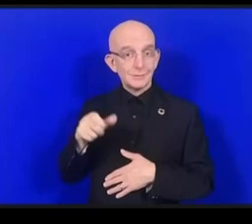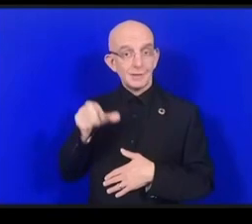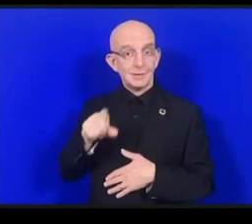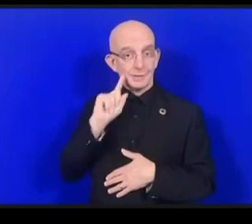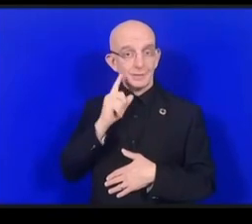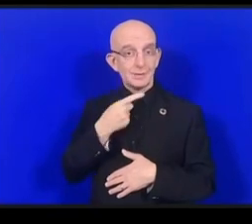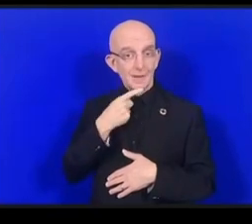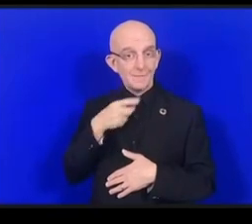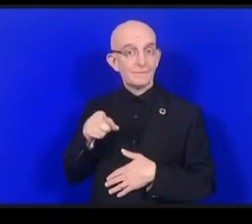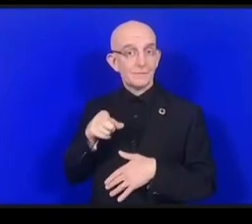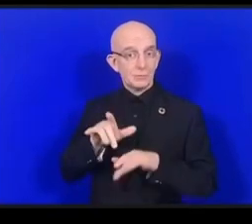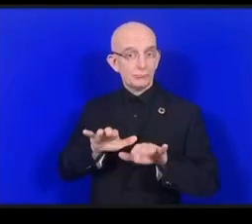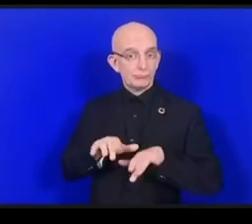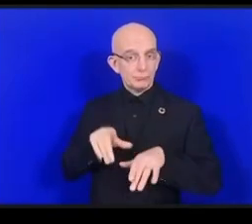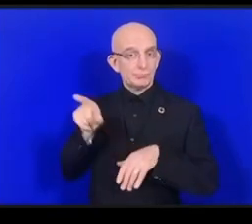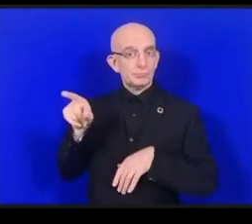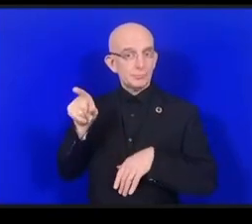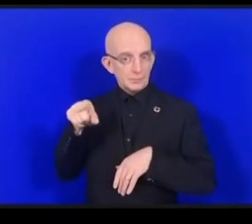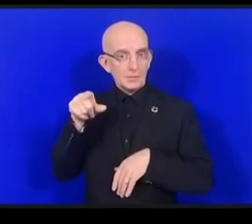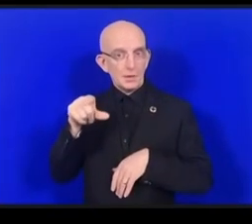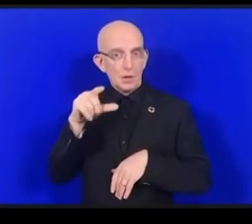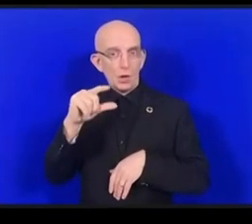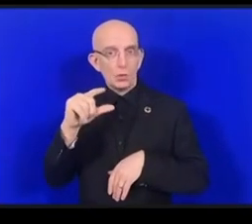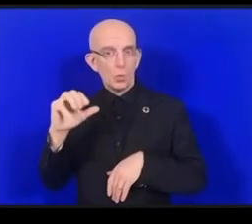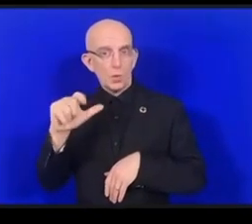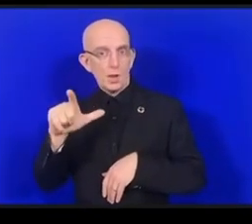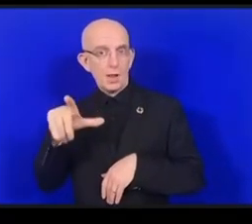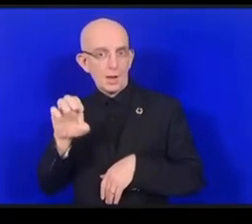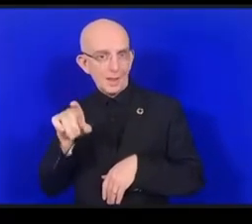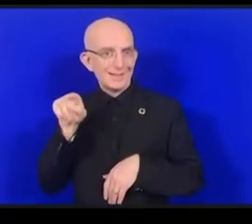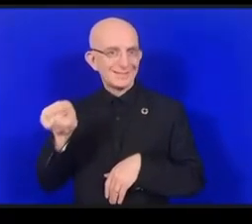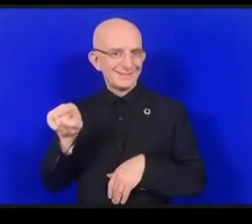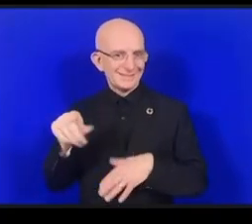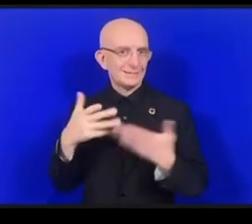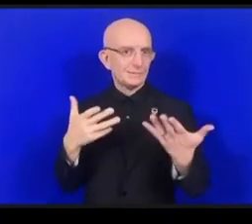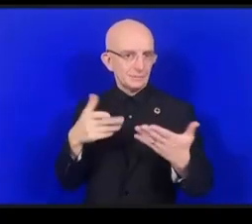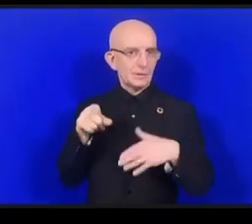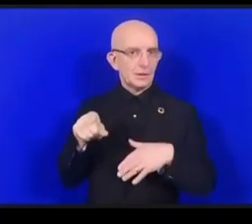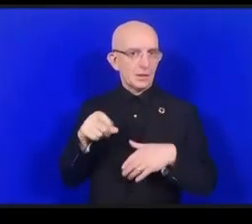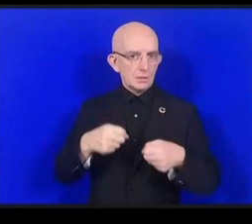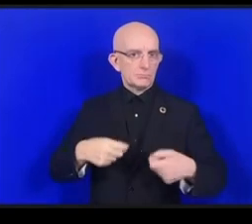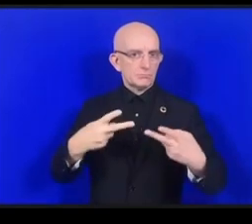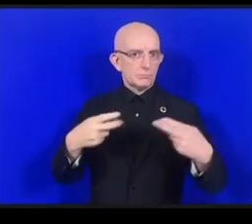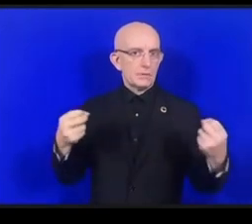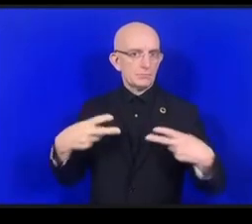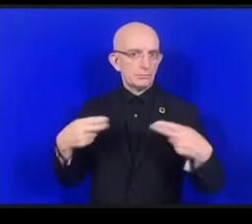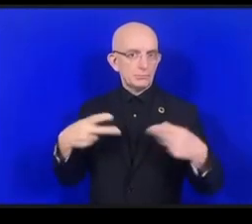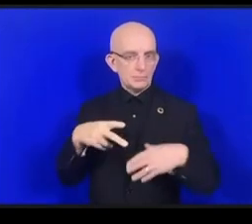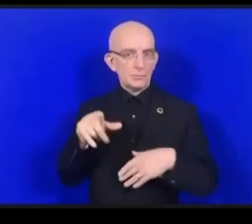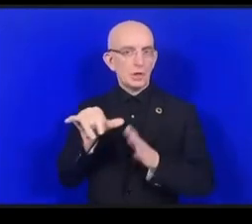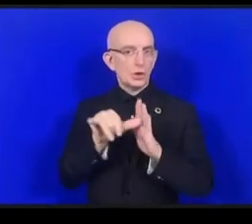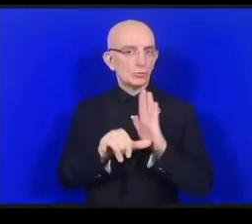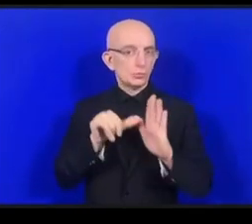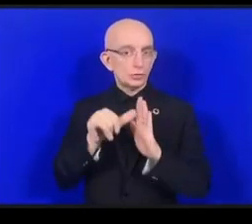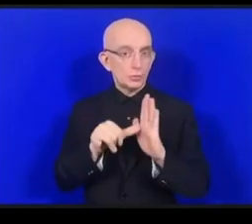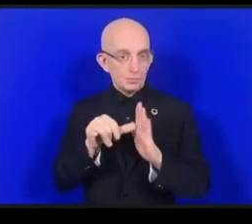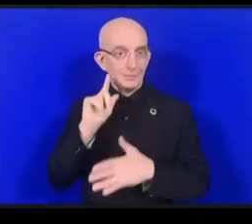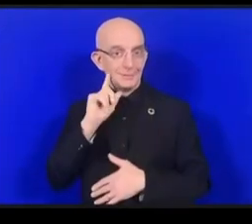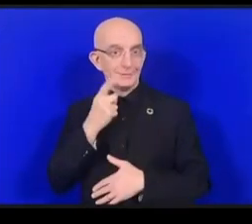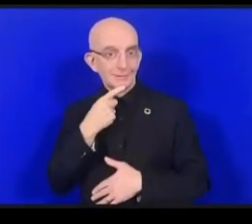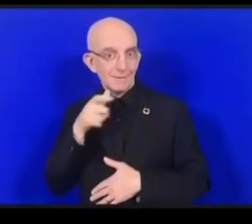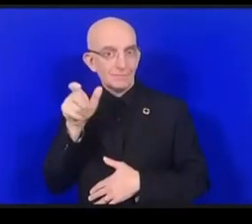develop applications that accommodate. And I want to reinforce the point about broad accommodation as opposed